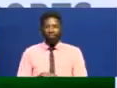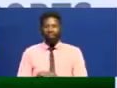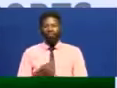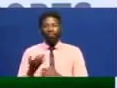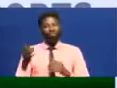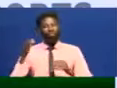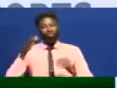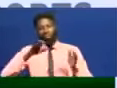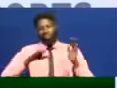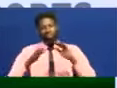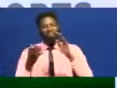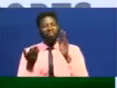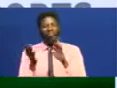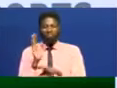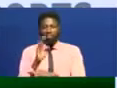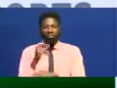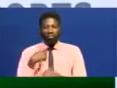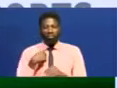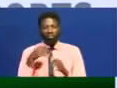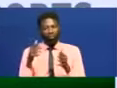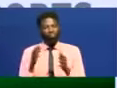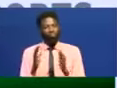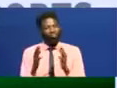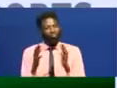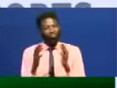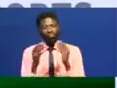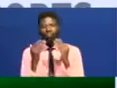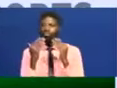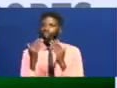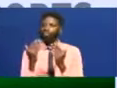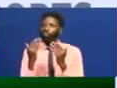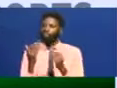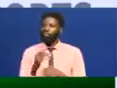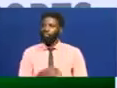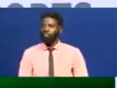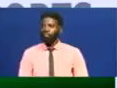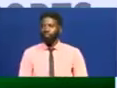back running, I applaud you today. Asante ni sana.